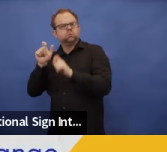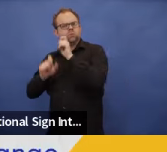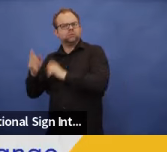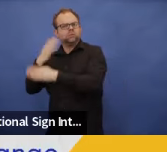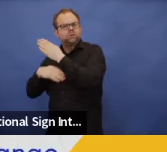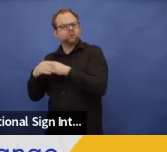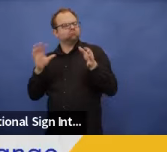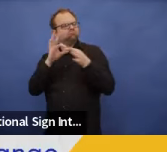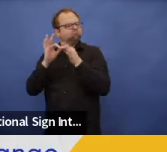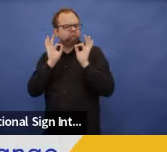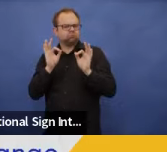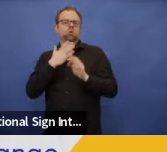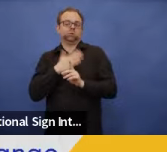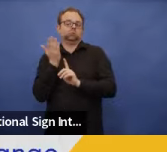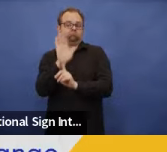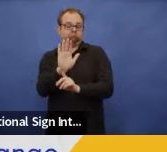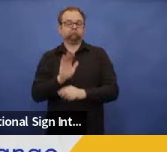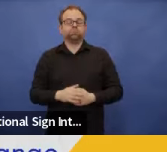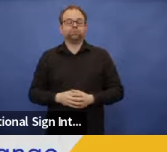So after Peter, we will have